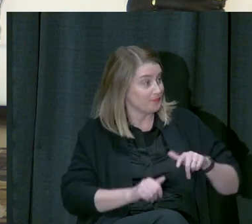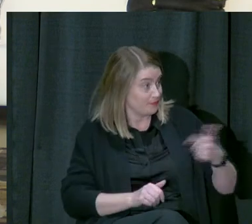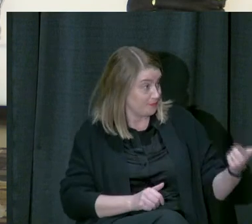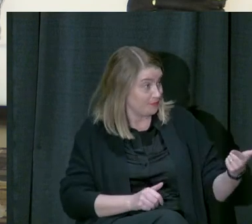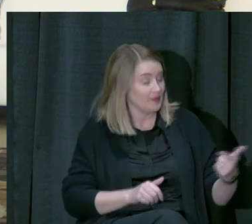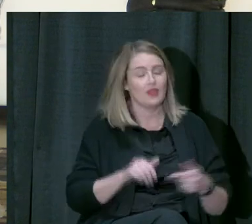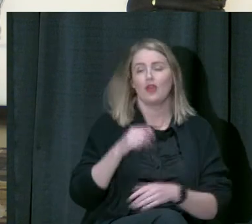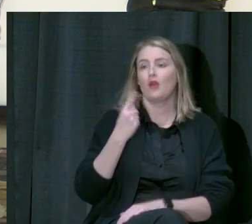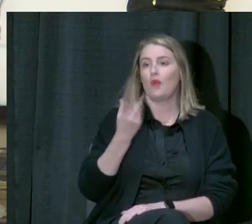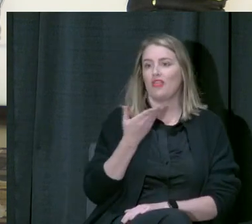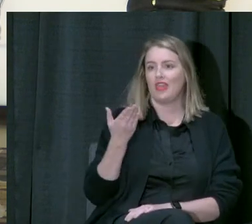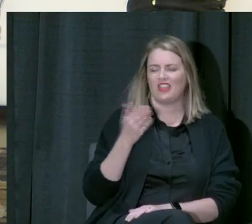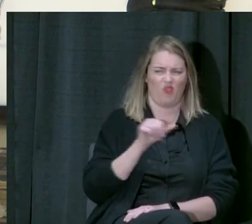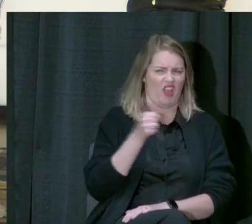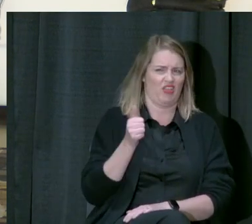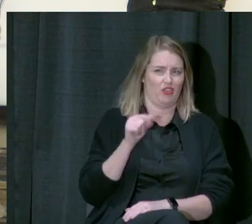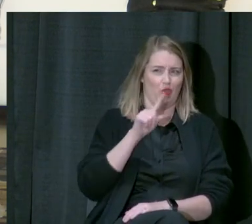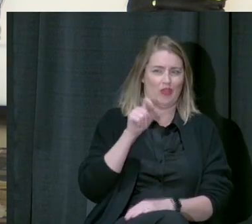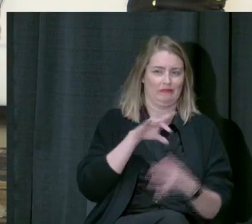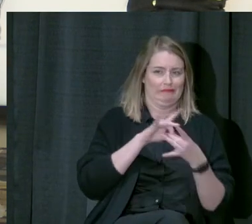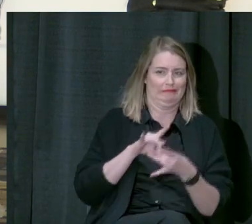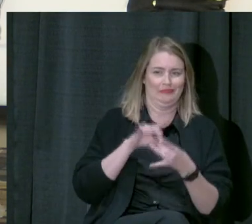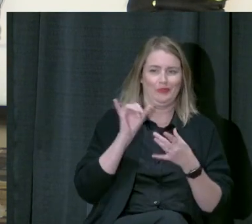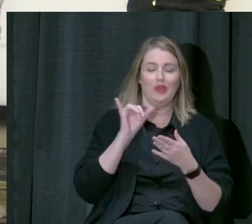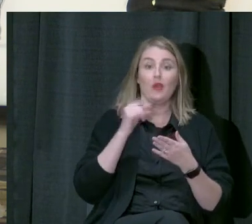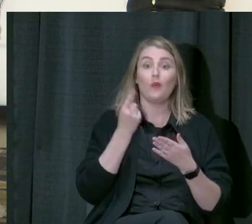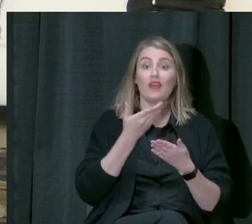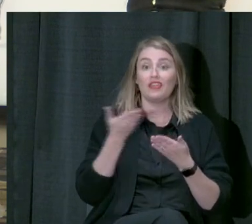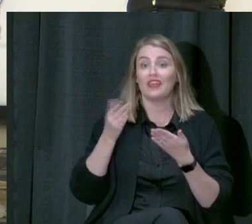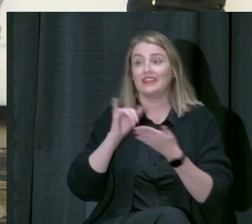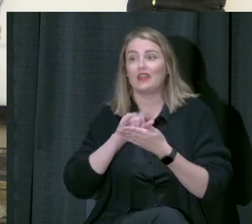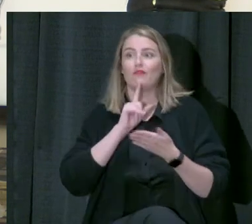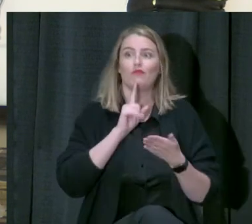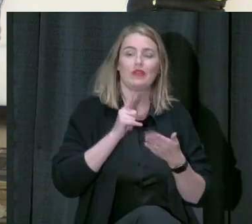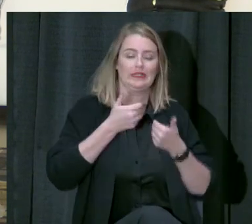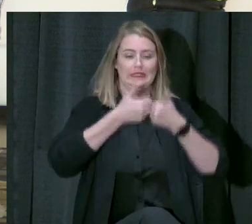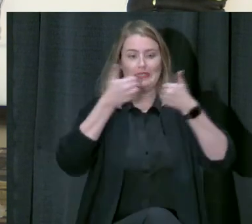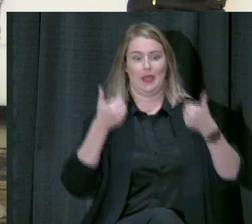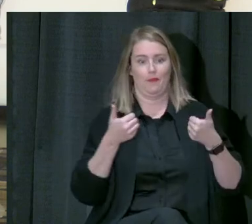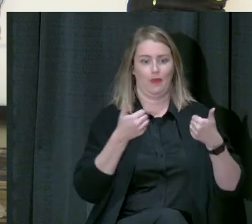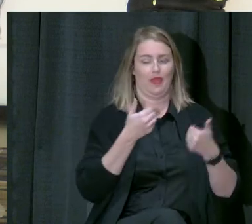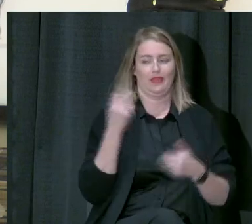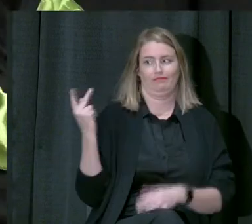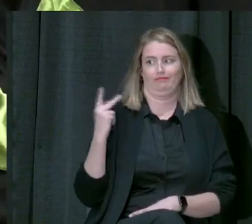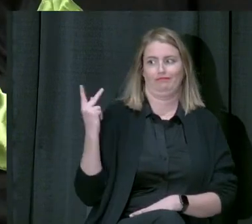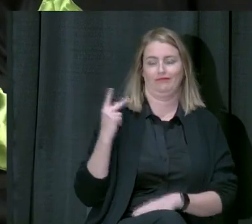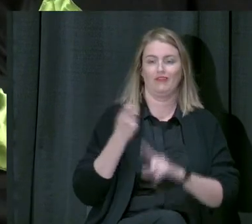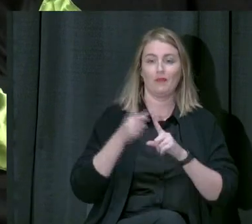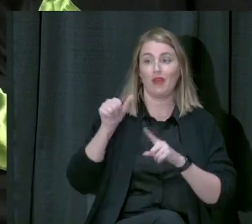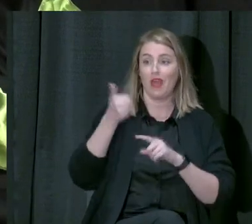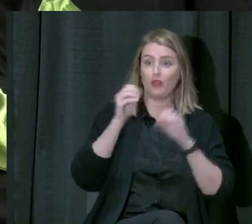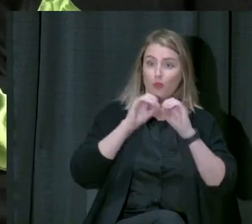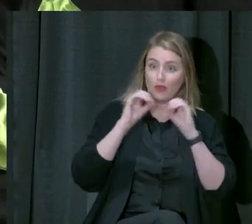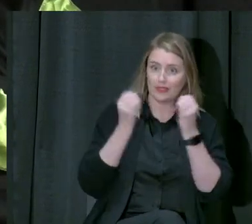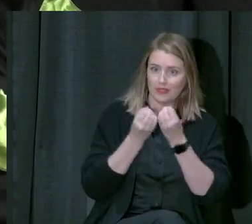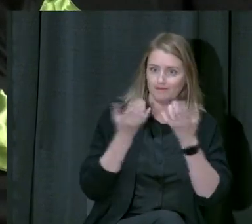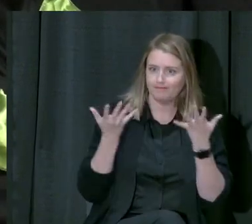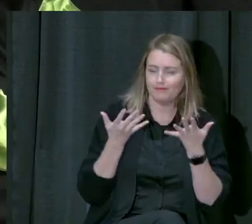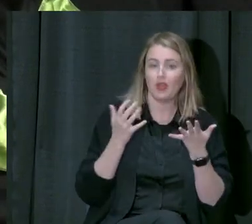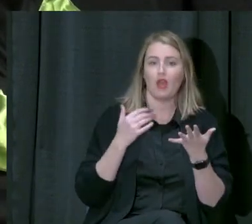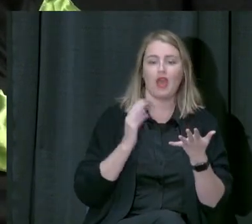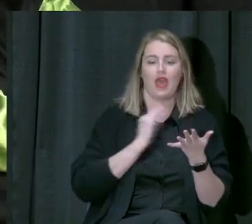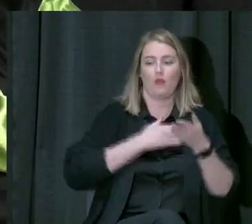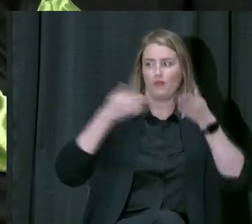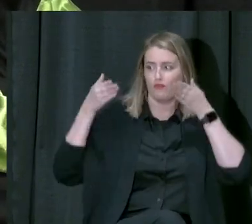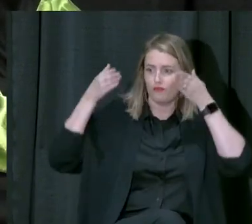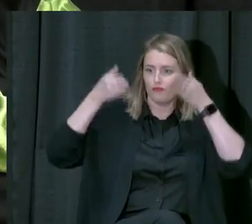things that really, going back to your other question, I think one of the things that really separates Chad and I from other organizations is our focus